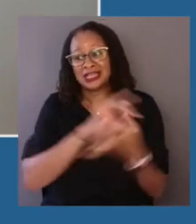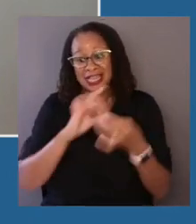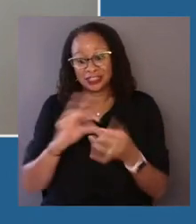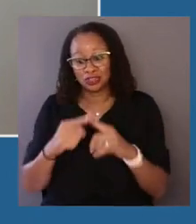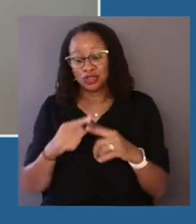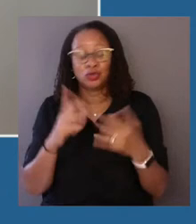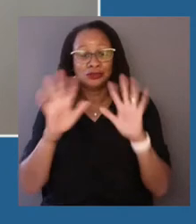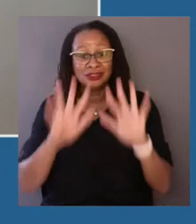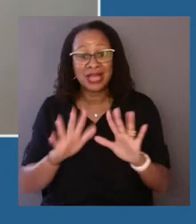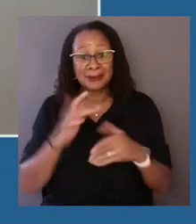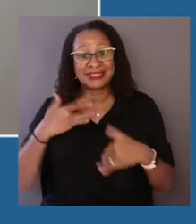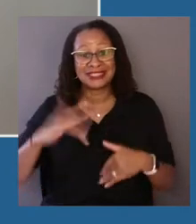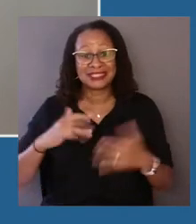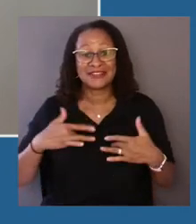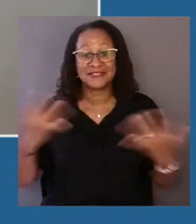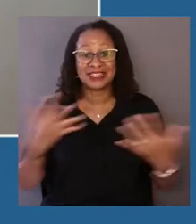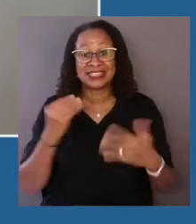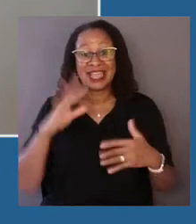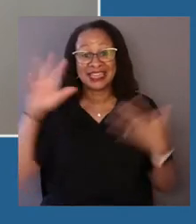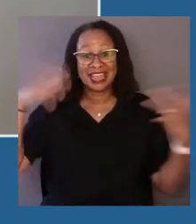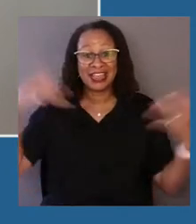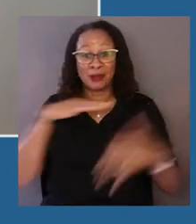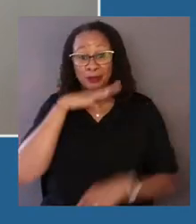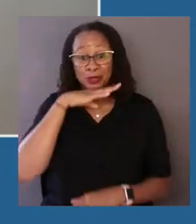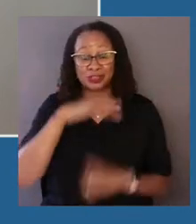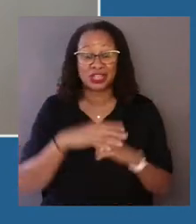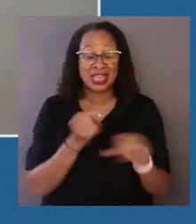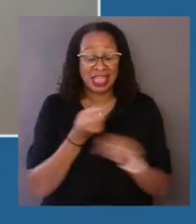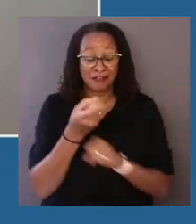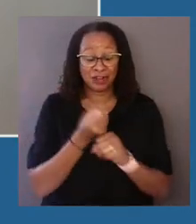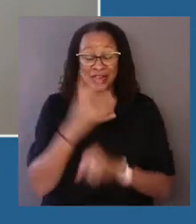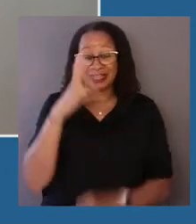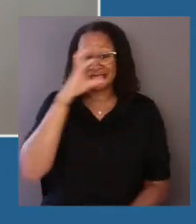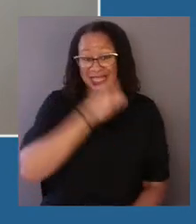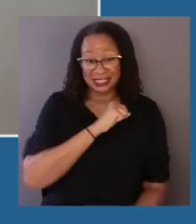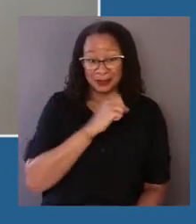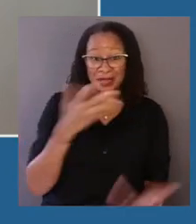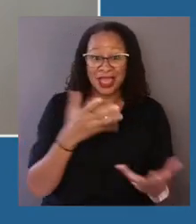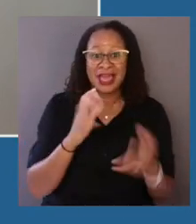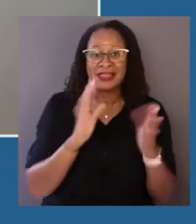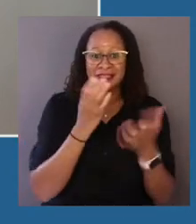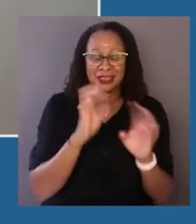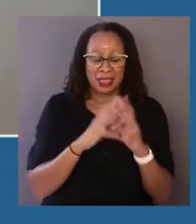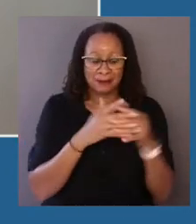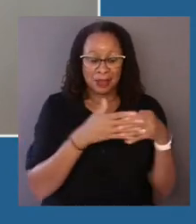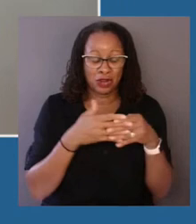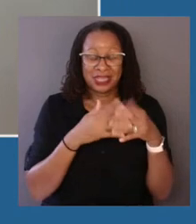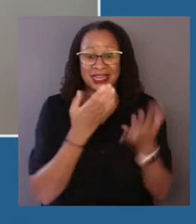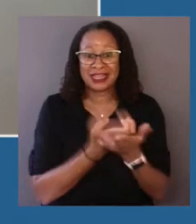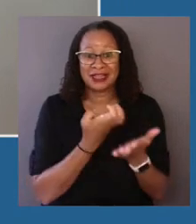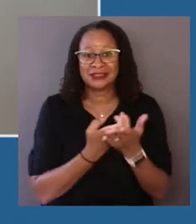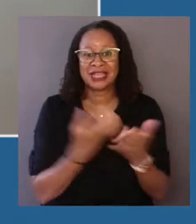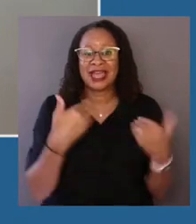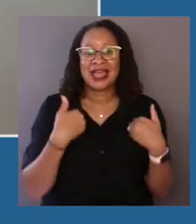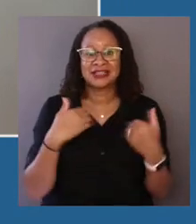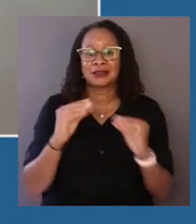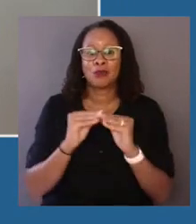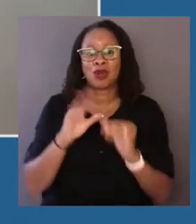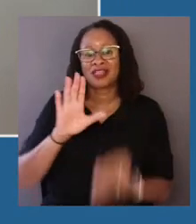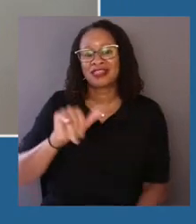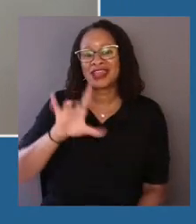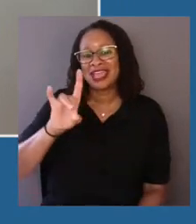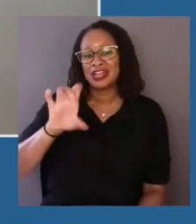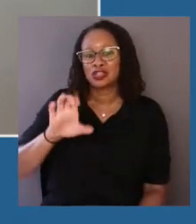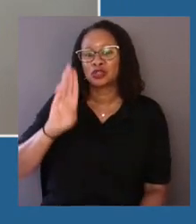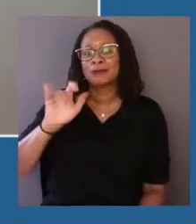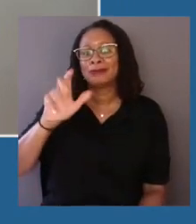pollution. Annually, it's estimated that the American economy is shouldering more than $800 billion